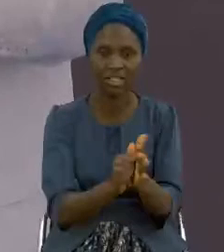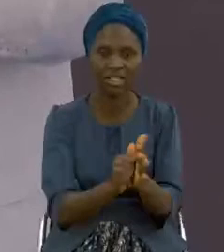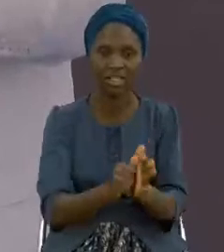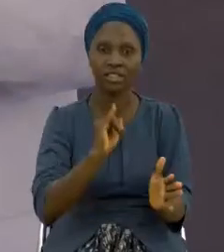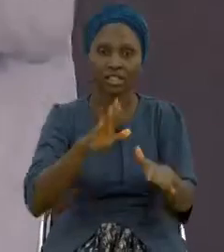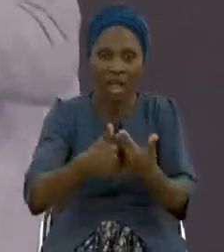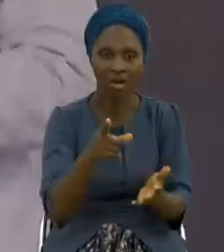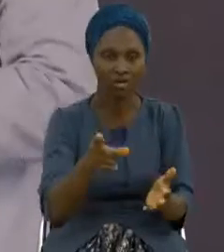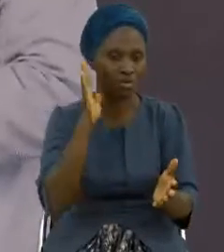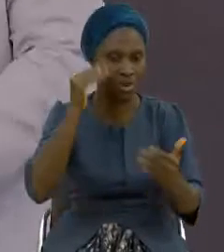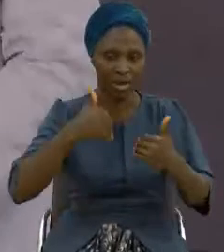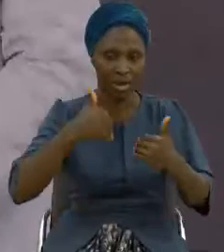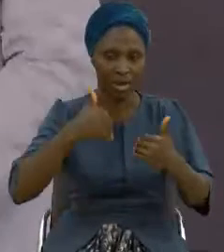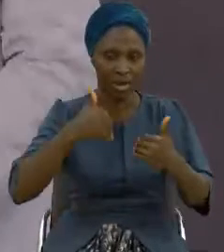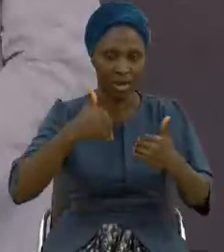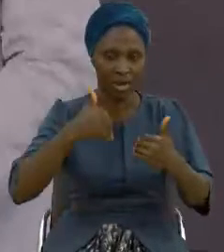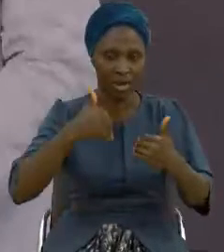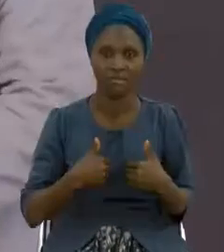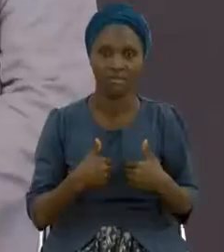unceasing miracles